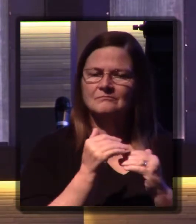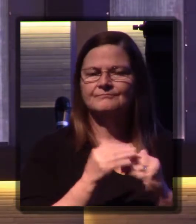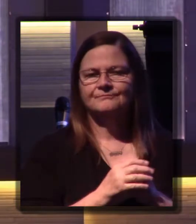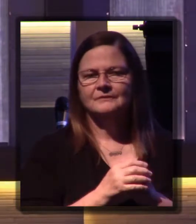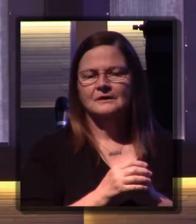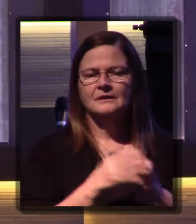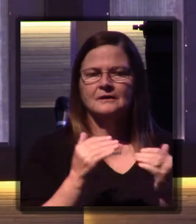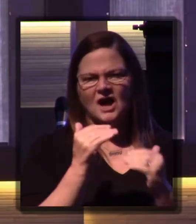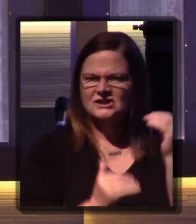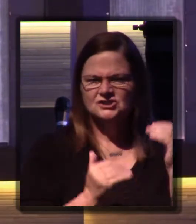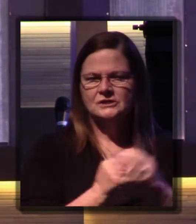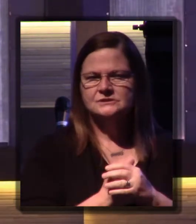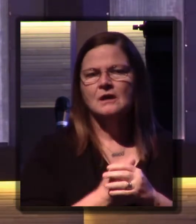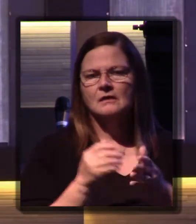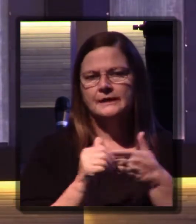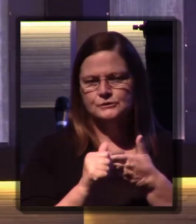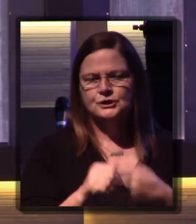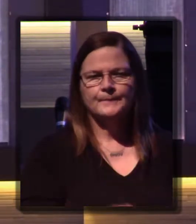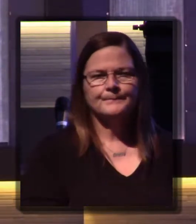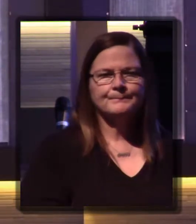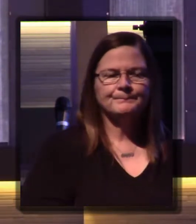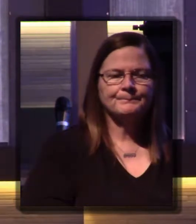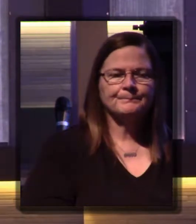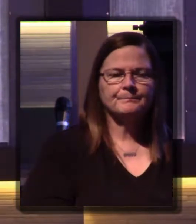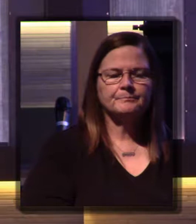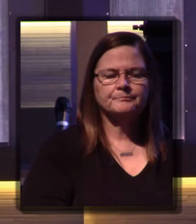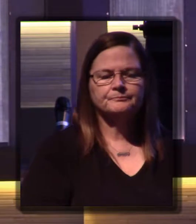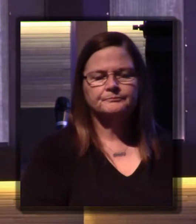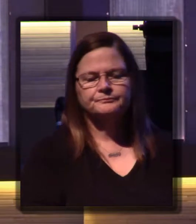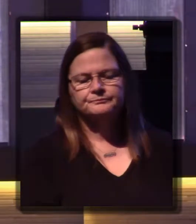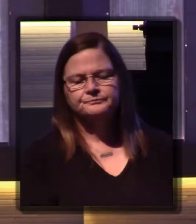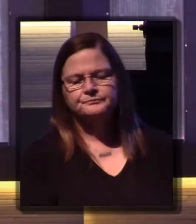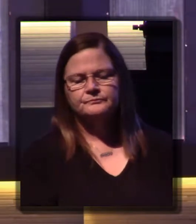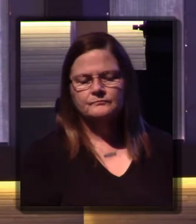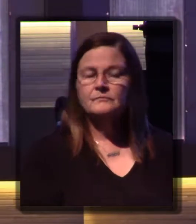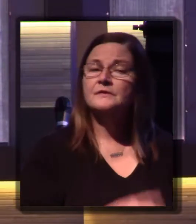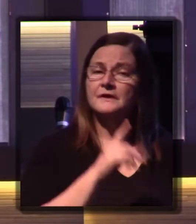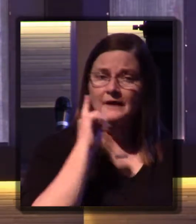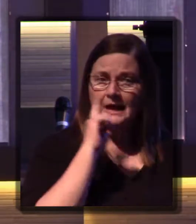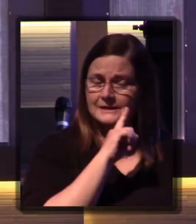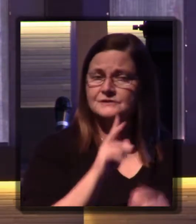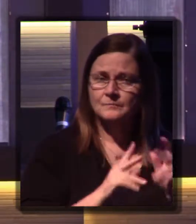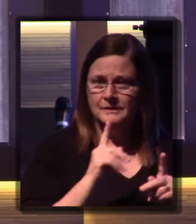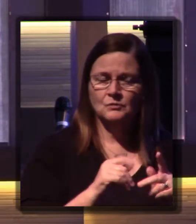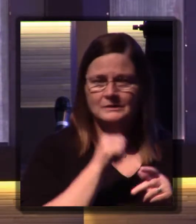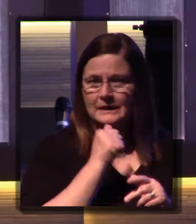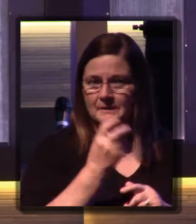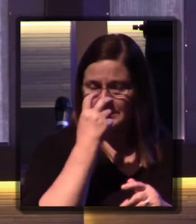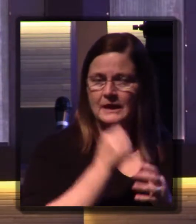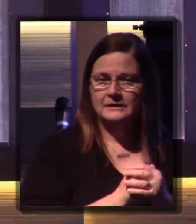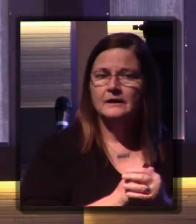unjust leadership. There will be a protection from that. Verse 3, then the eyes of those who see will not be blinded or turned